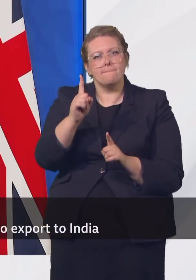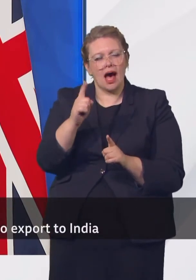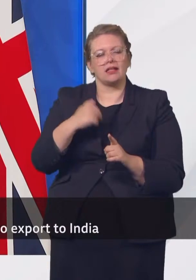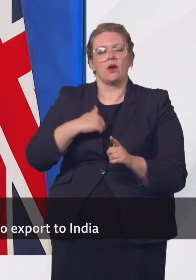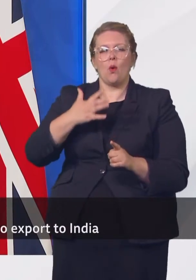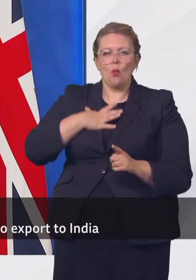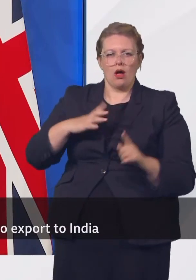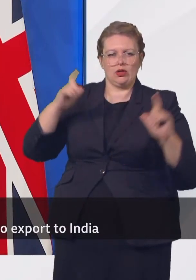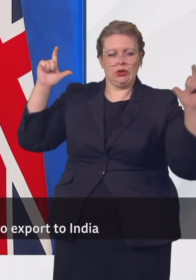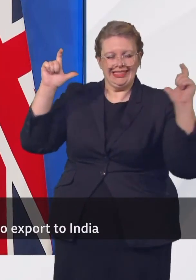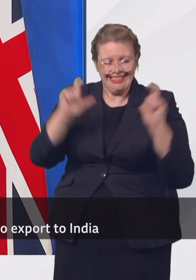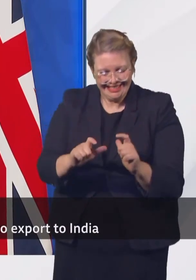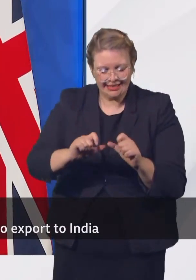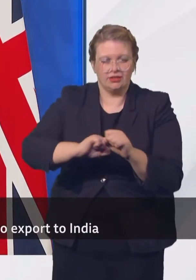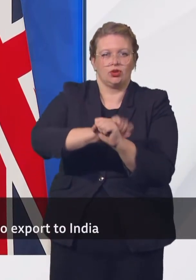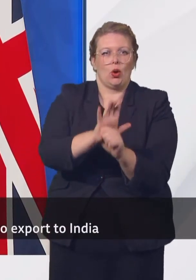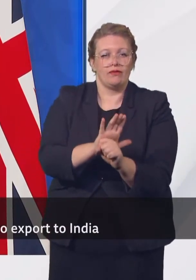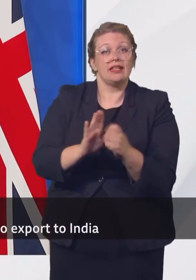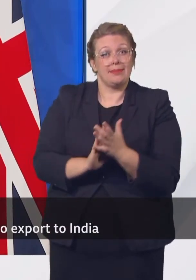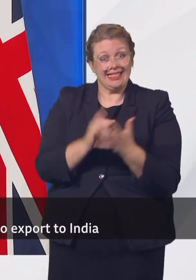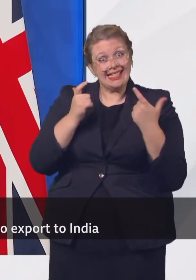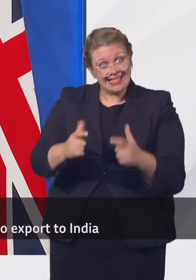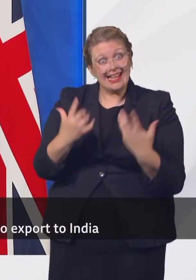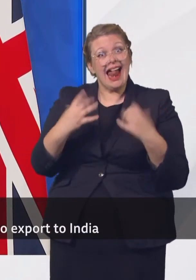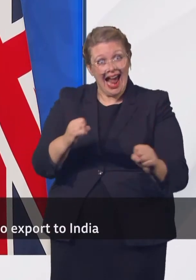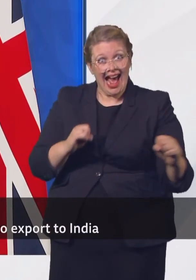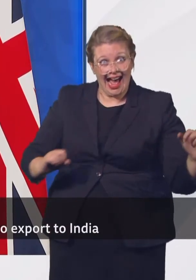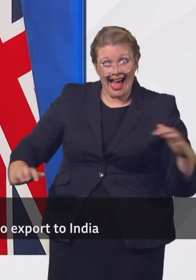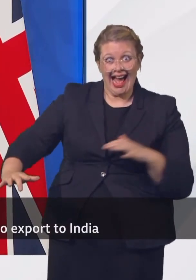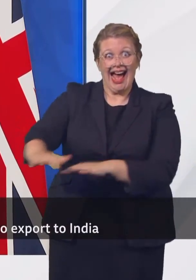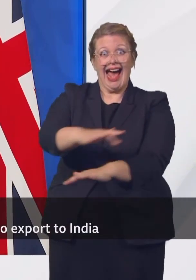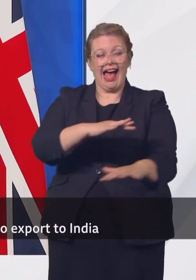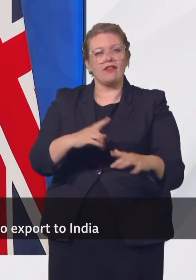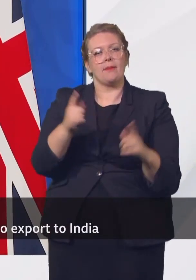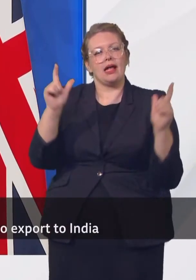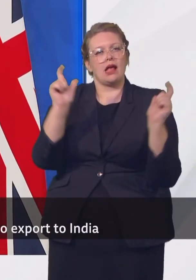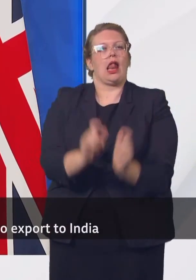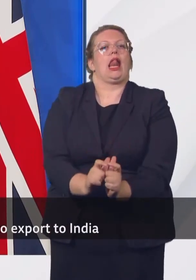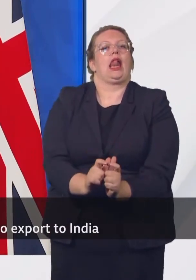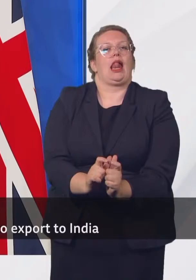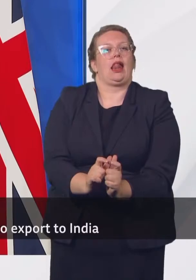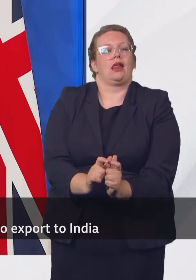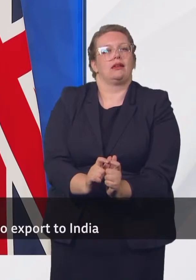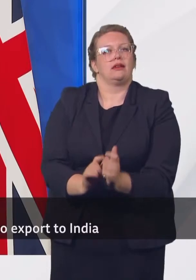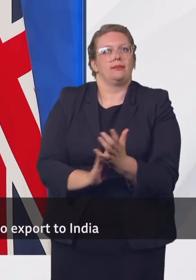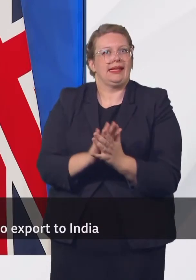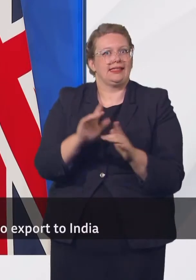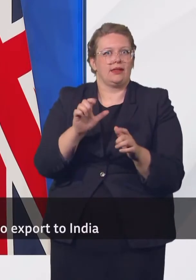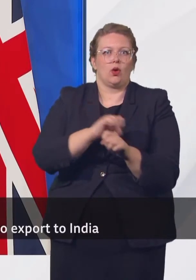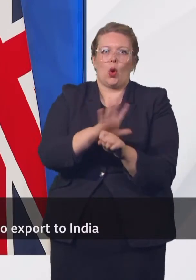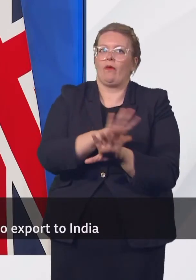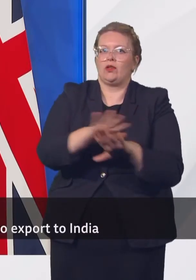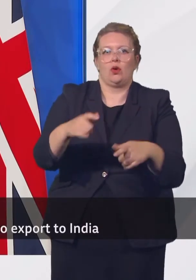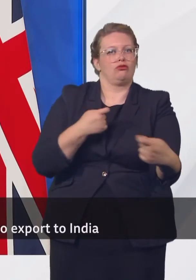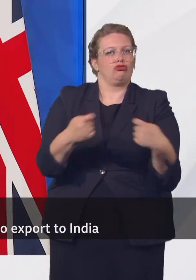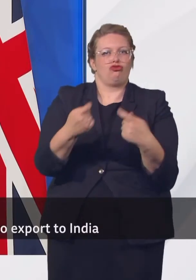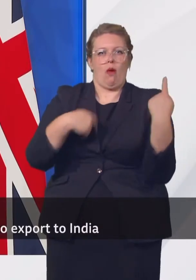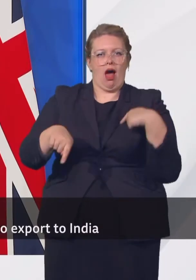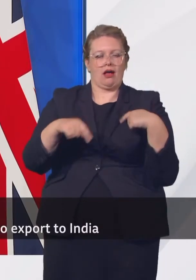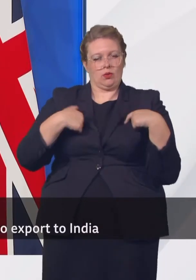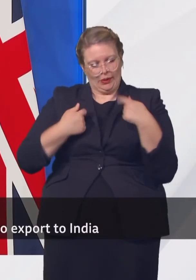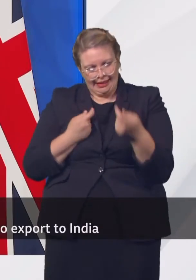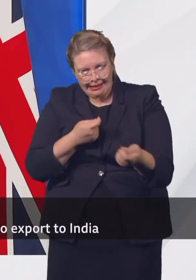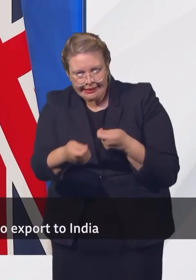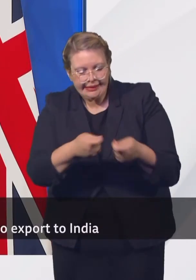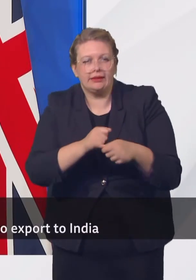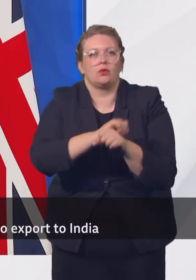lives as it does today. That is the strategic goal, if you like, and obviously the vaccination program is